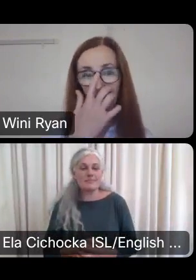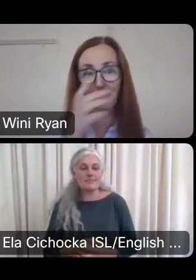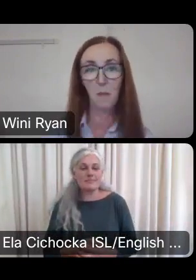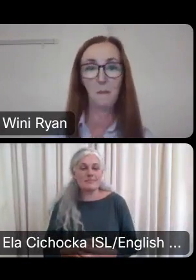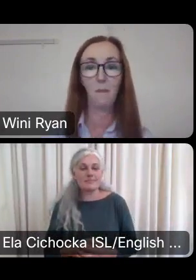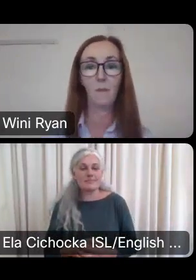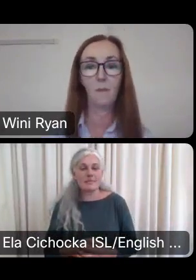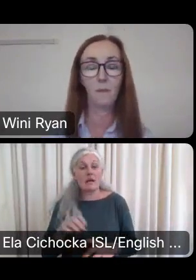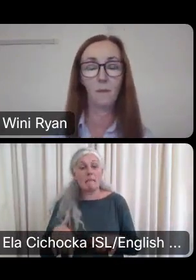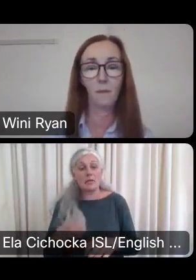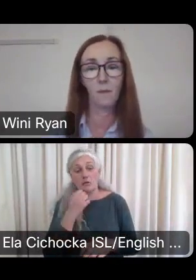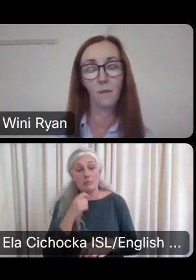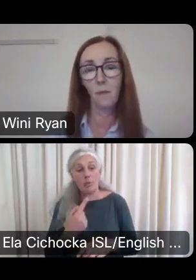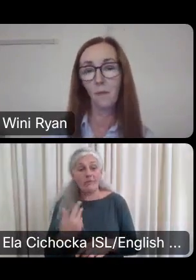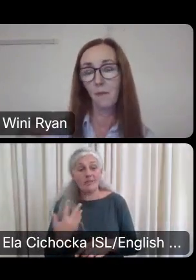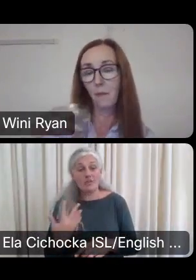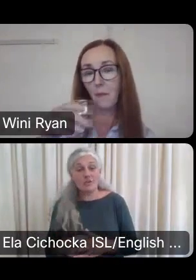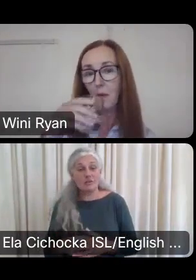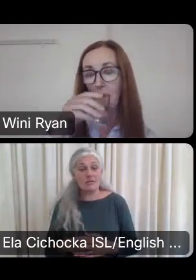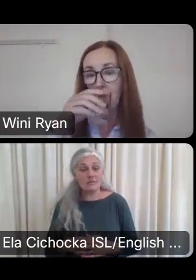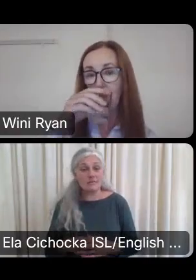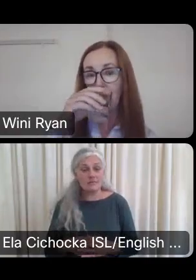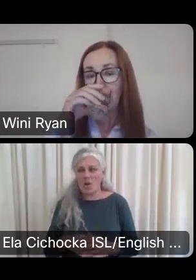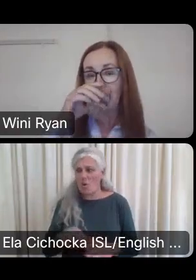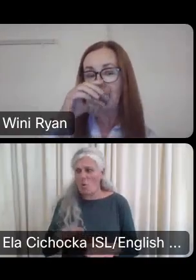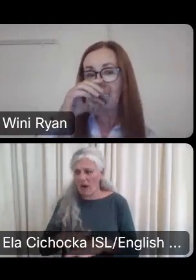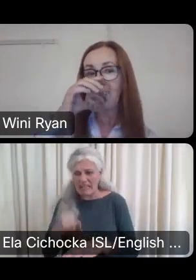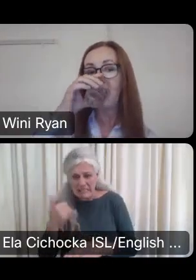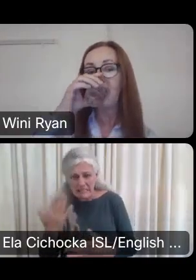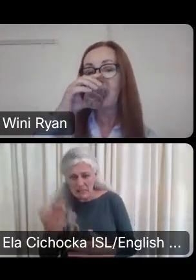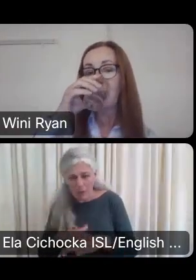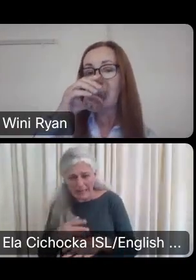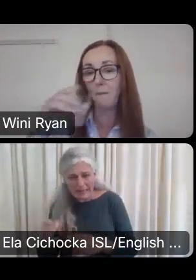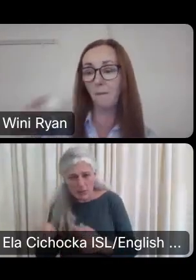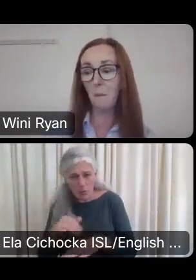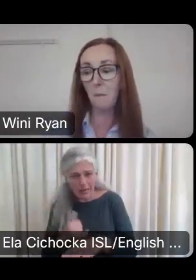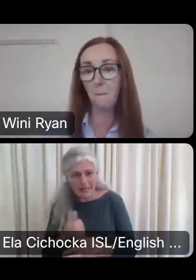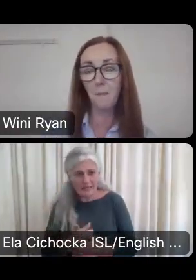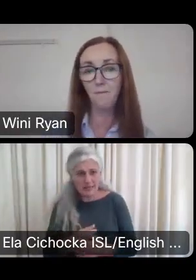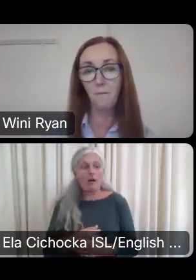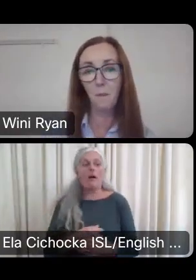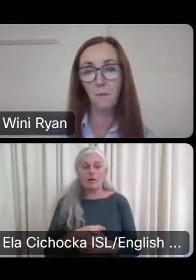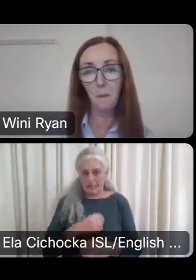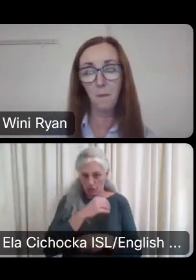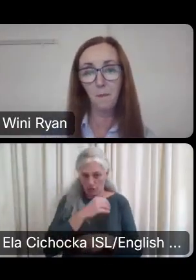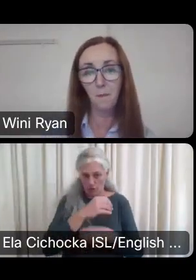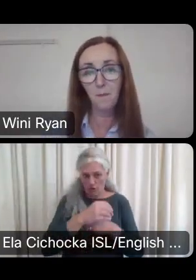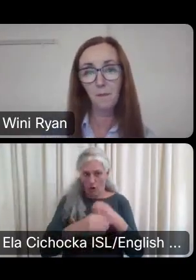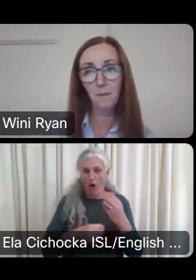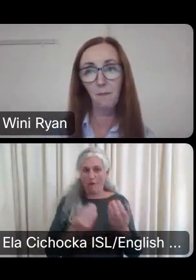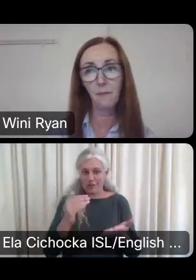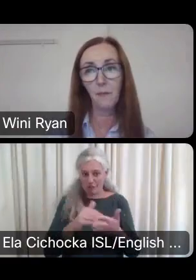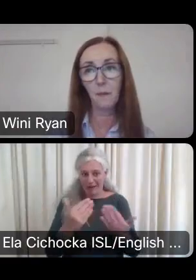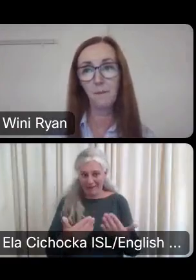158183. You will be... Got him yet? Then where is he? Mr. Huff would like to talk to you in his office. Well,